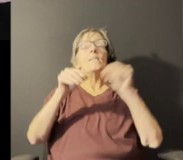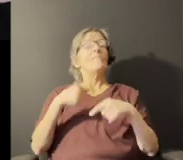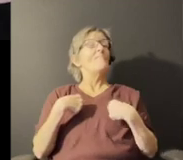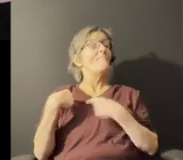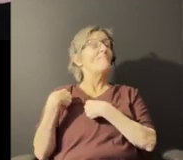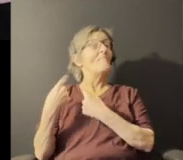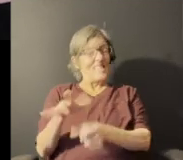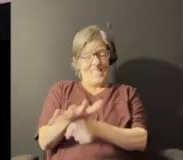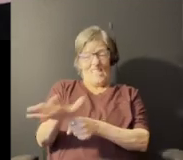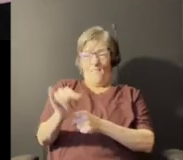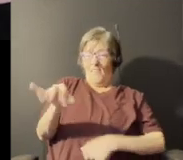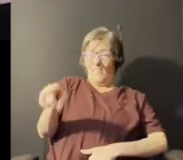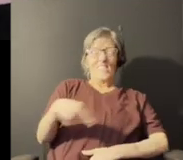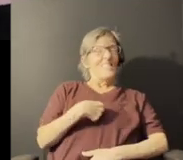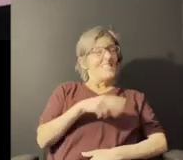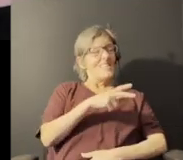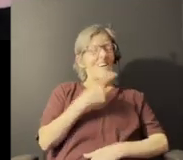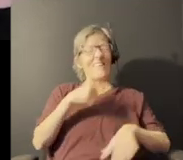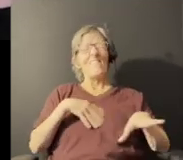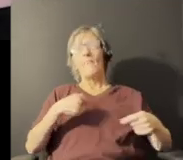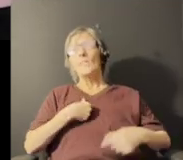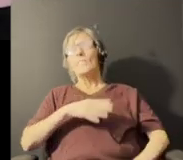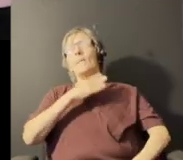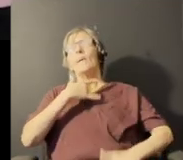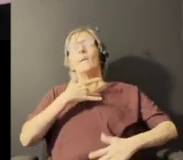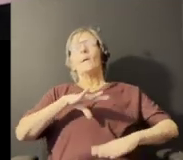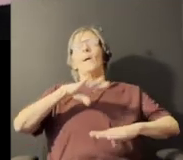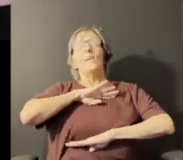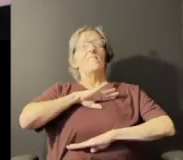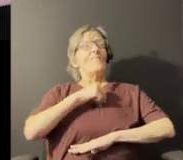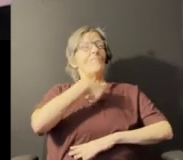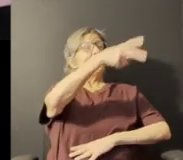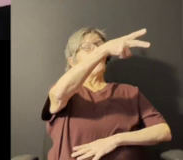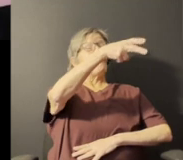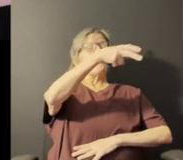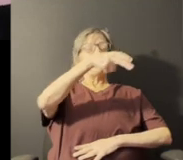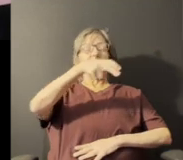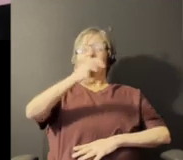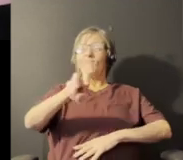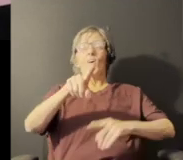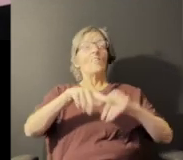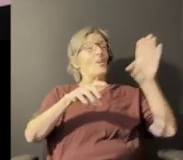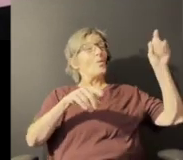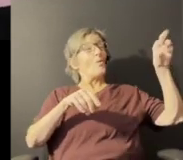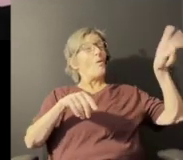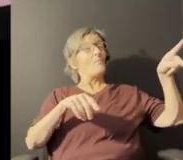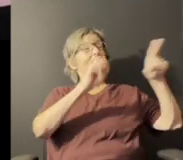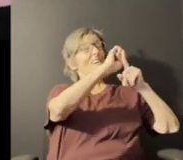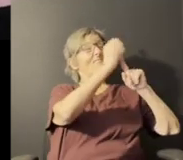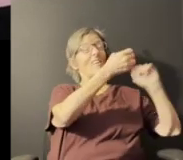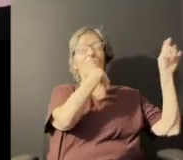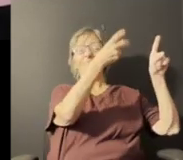so eventually there was enough of that. And I found it so fulfilling that I just transitioned out of the corporate